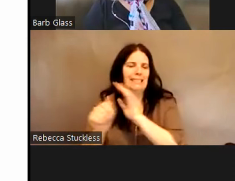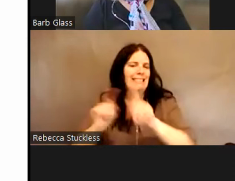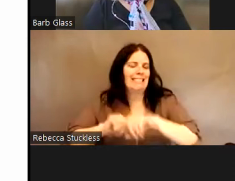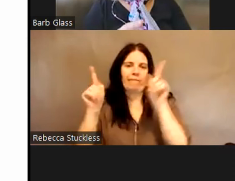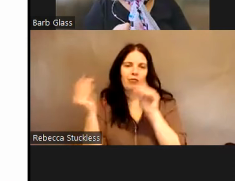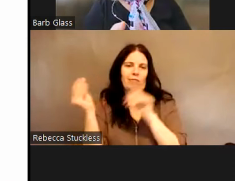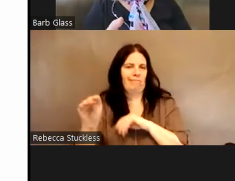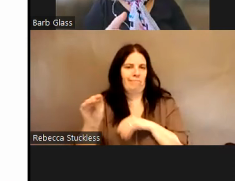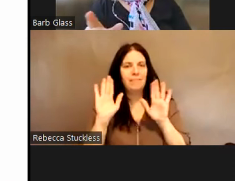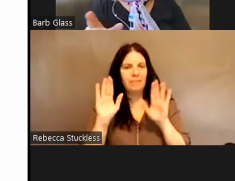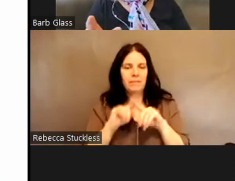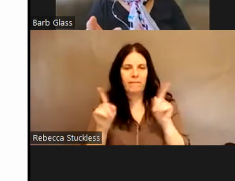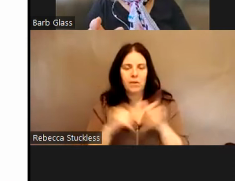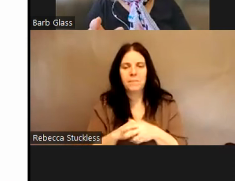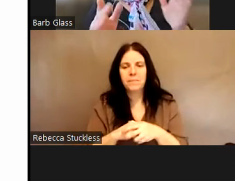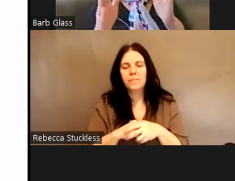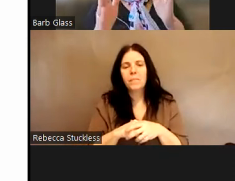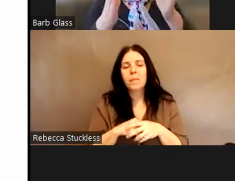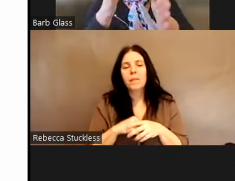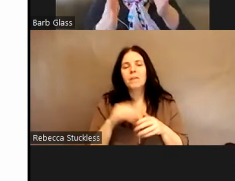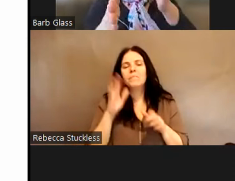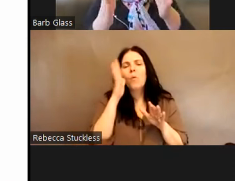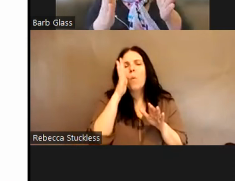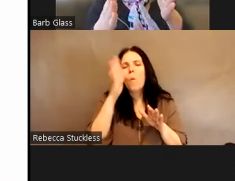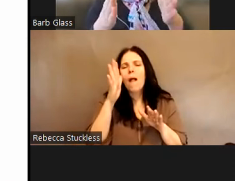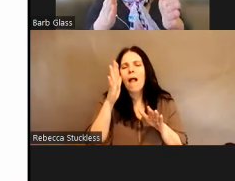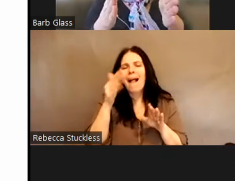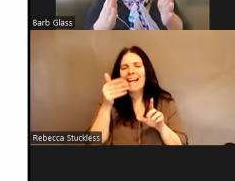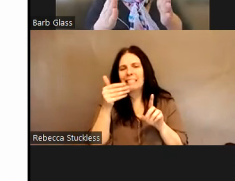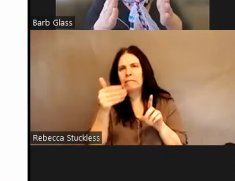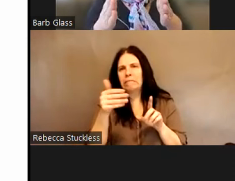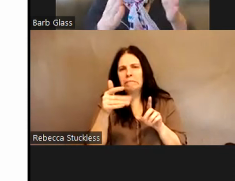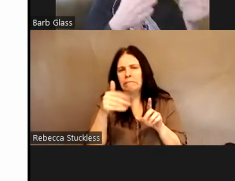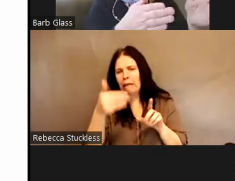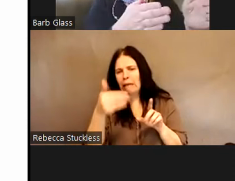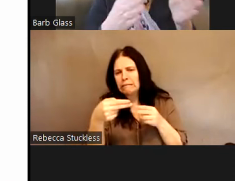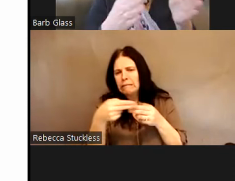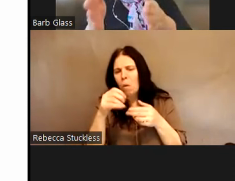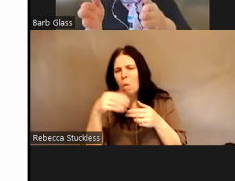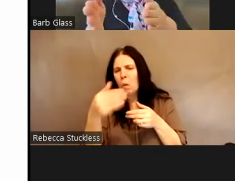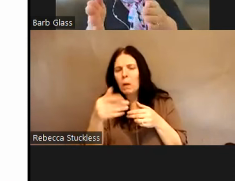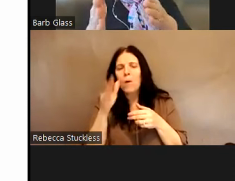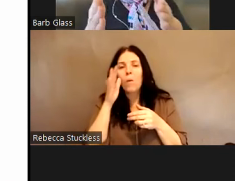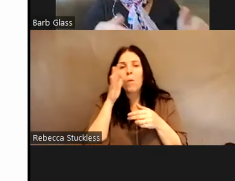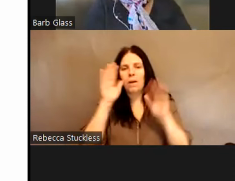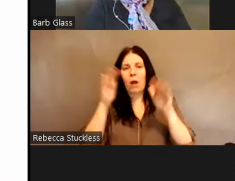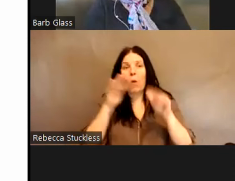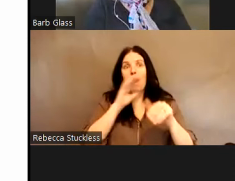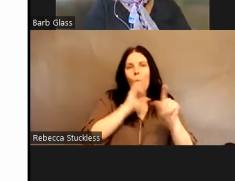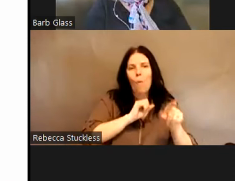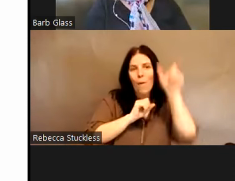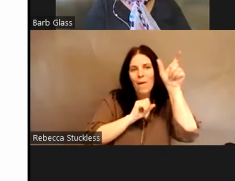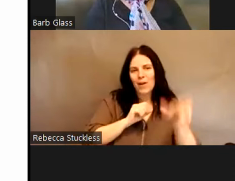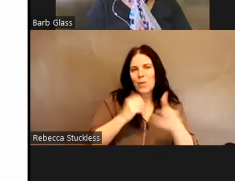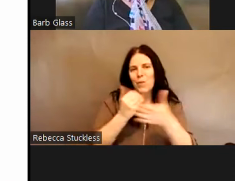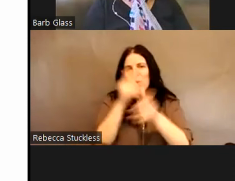And in 1 or 2 slides from now, I'll give you a side-by-side comparison of the old skills and the new skills in terms of what they're called.